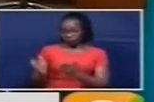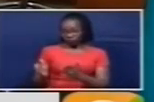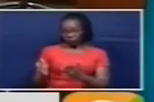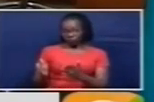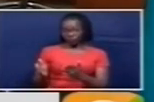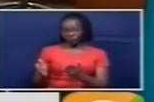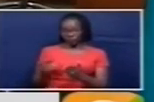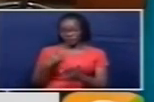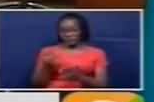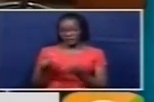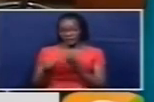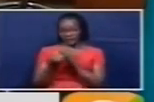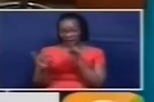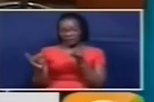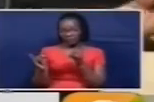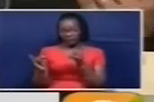with the Okweli party.